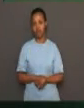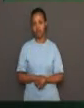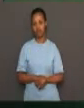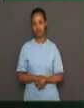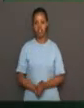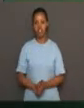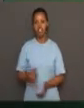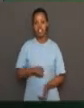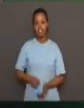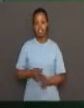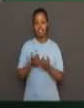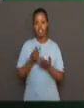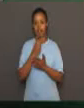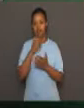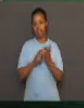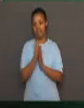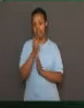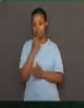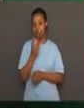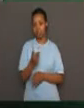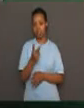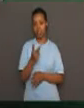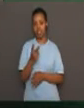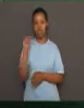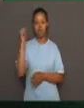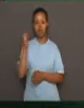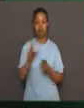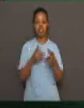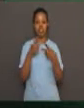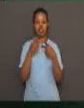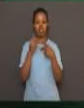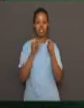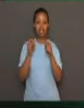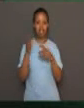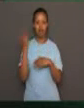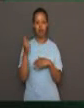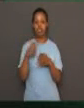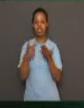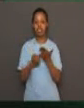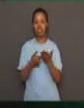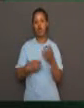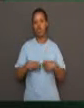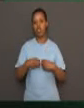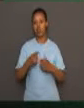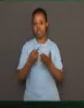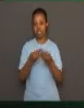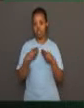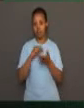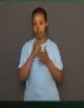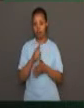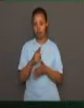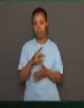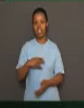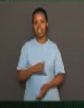Watching a fetus develop reveals much about the ancestral history of that organism. A human embryo in its third